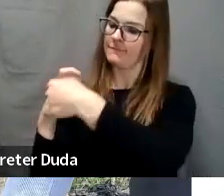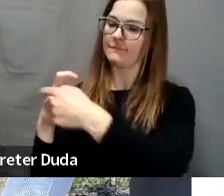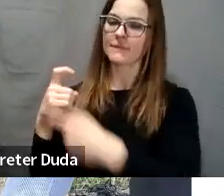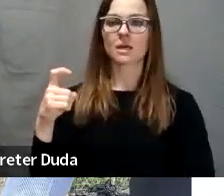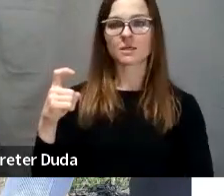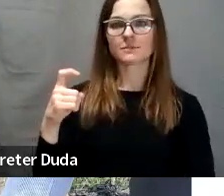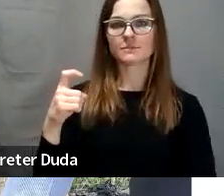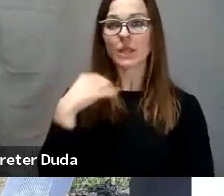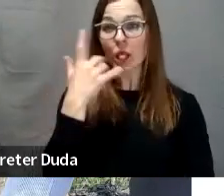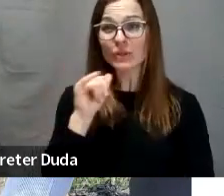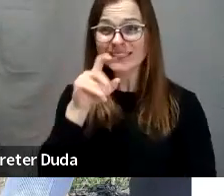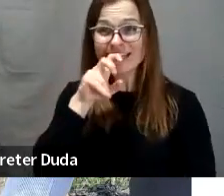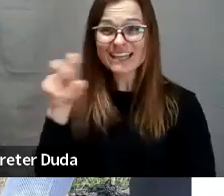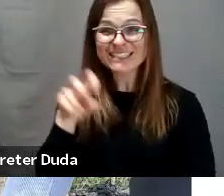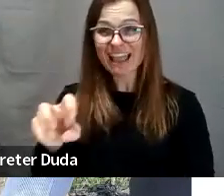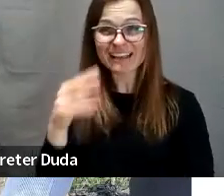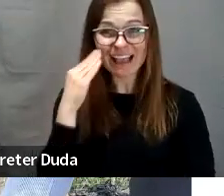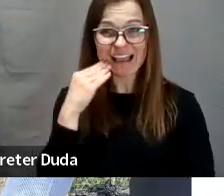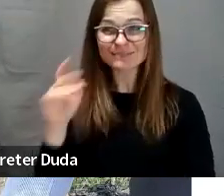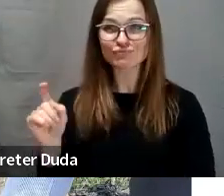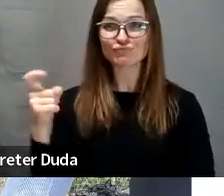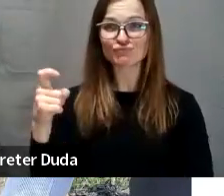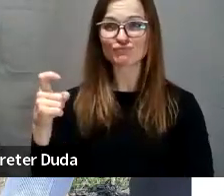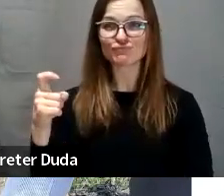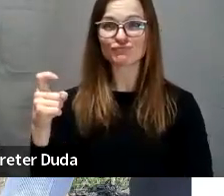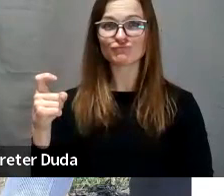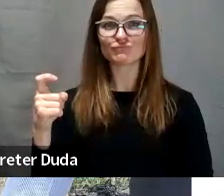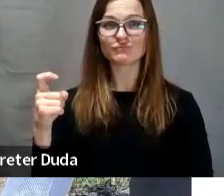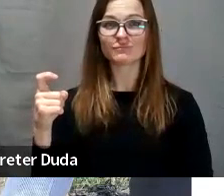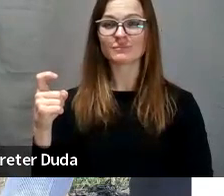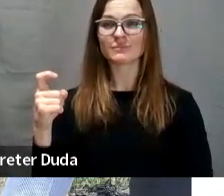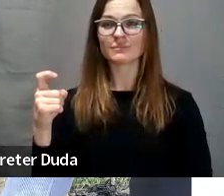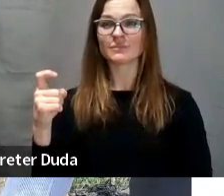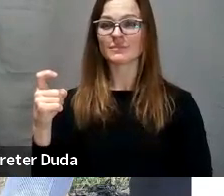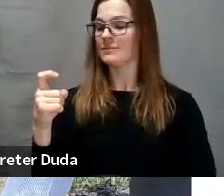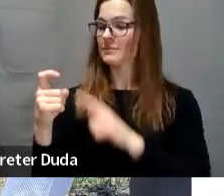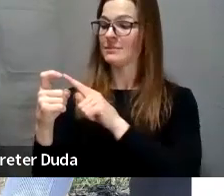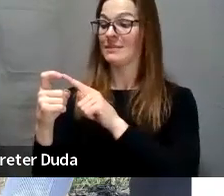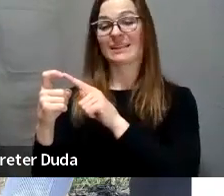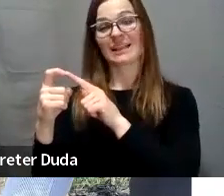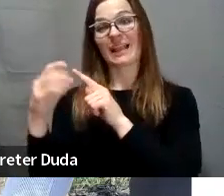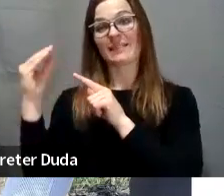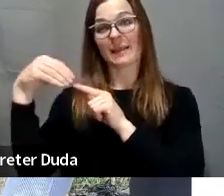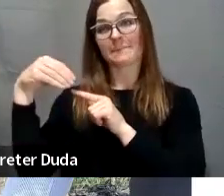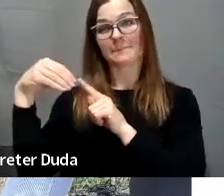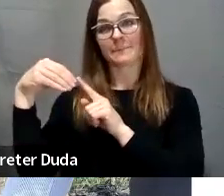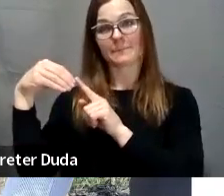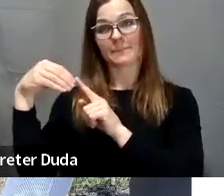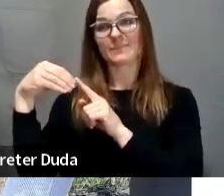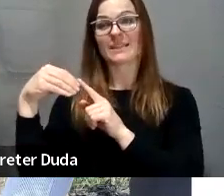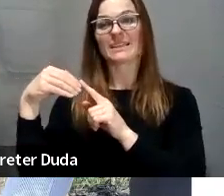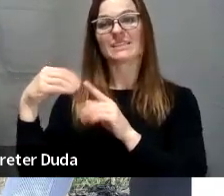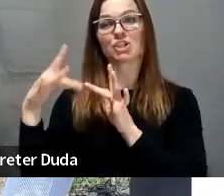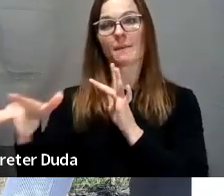a little snake head at the end of it, which has a blade in it, but it's curved around so that